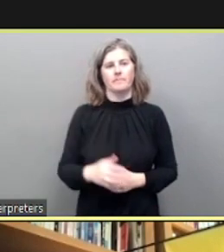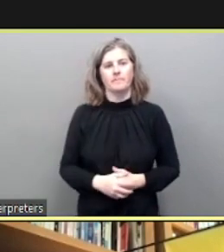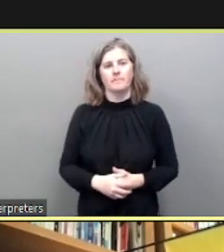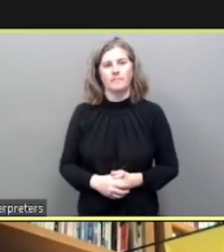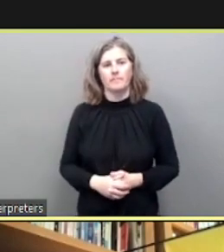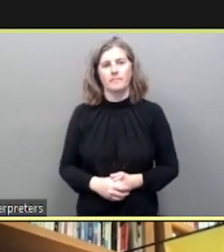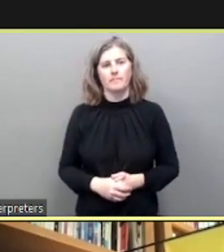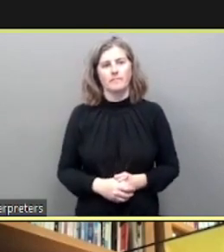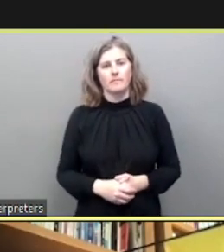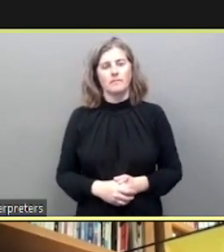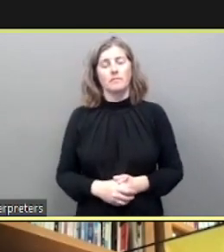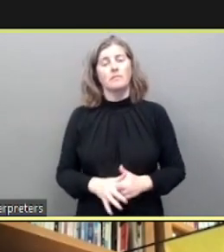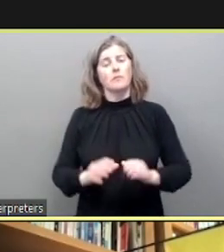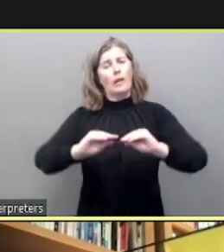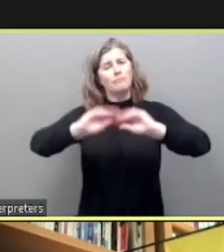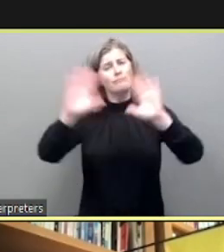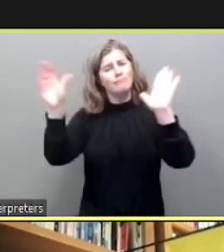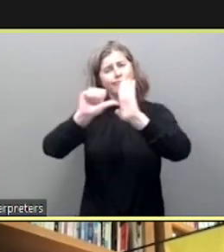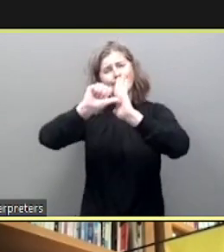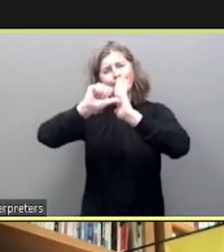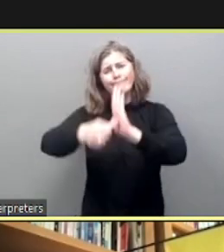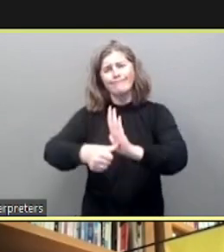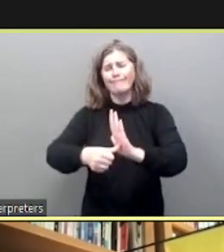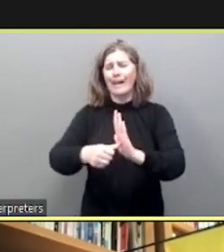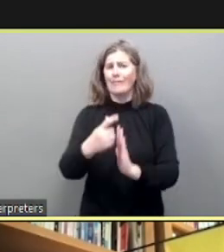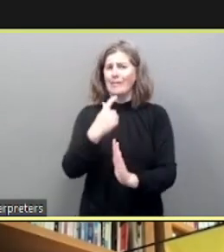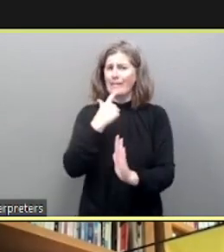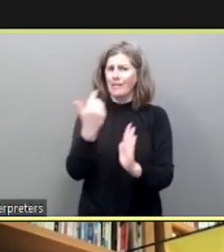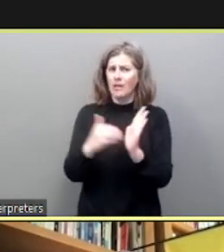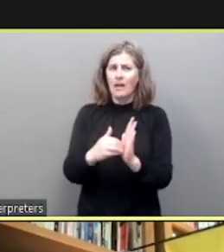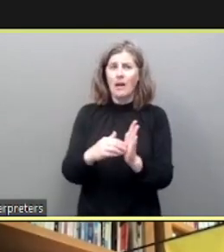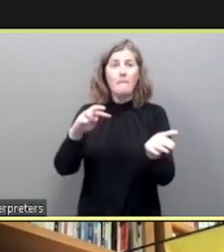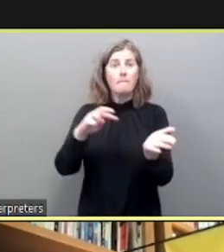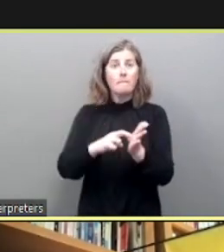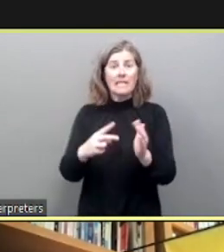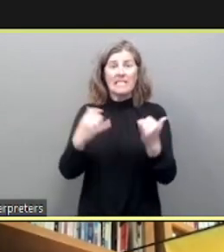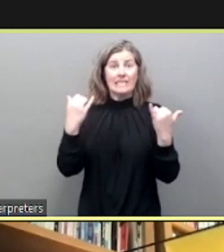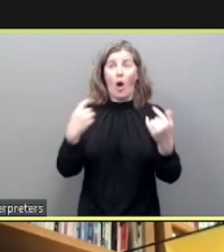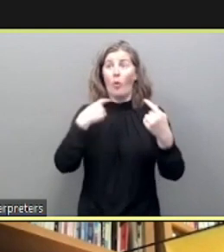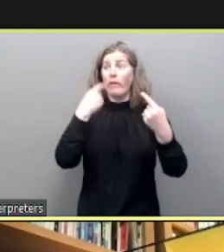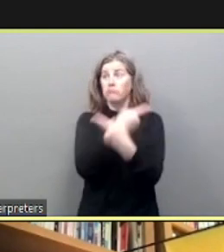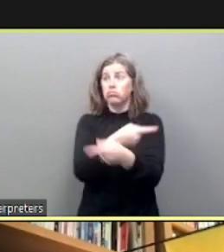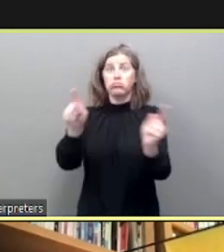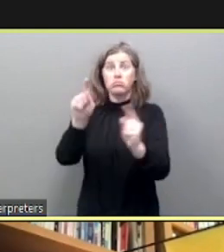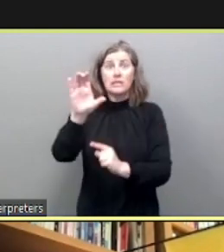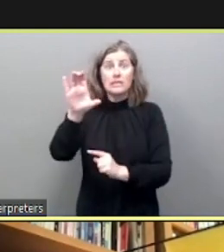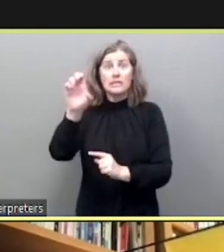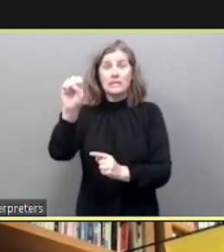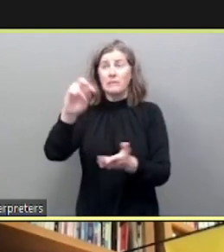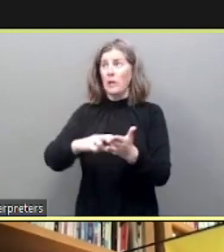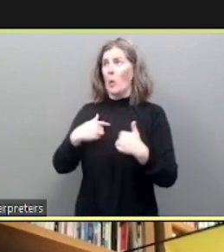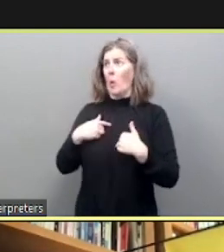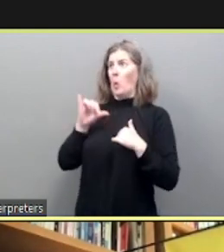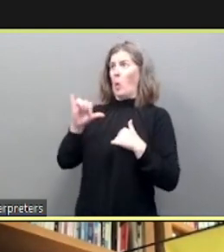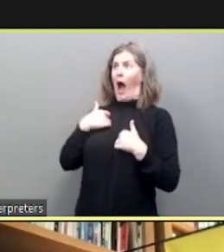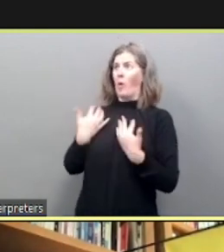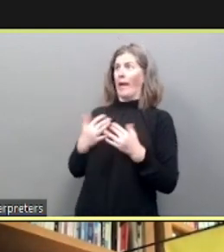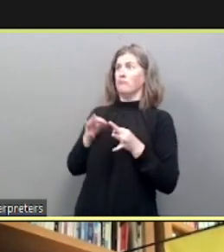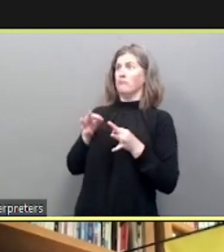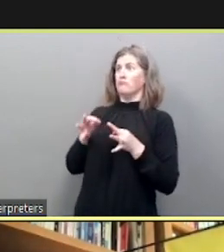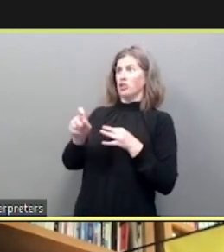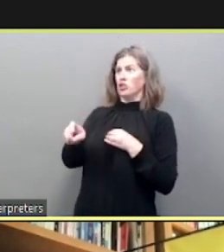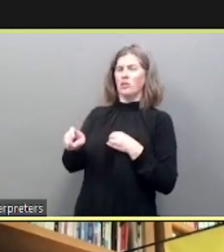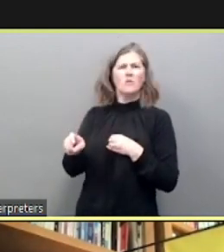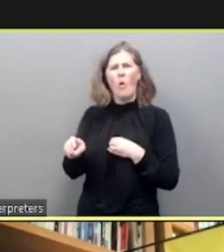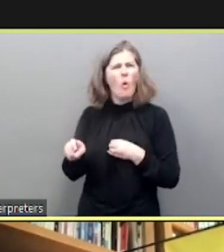And I want to make it really clear, I said this once, but this doesn't mean that New Mexicans should wait to seek care. And if